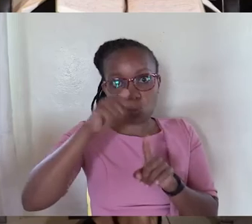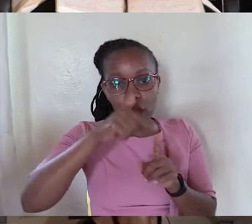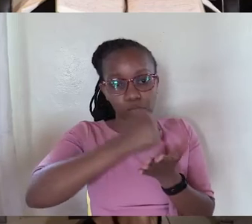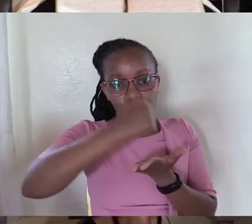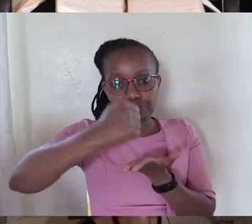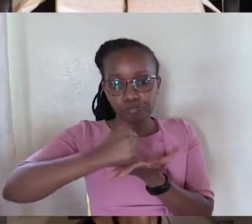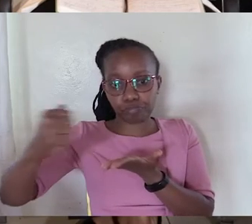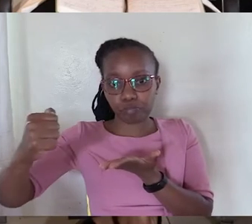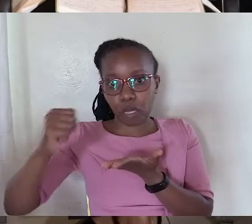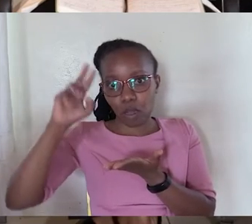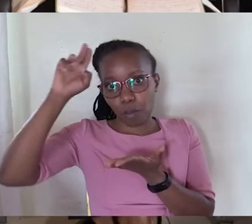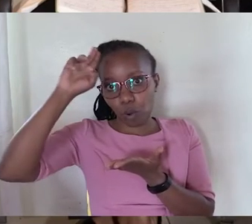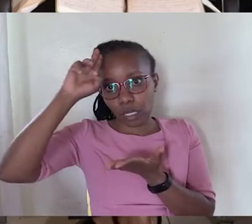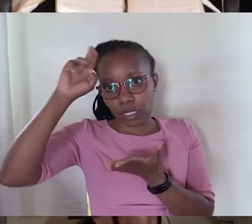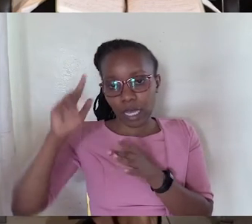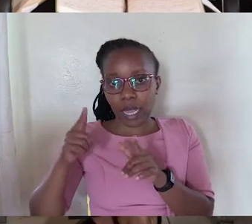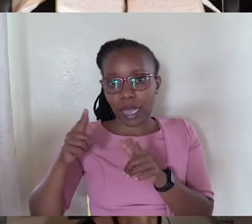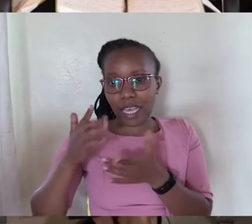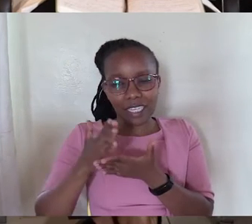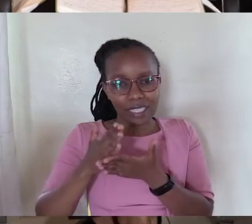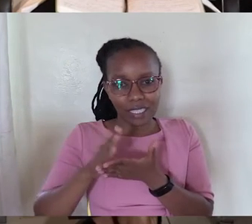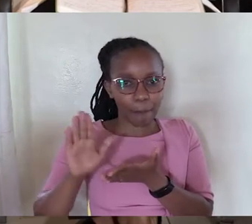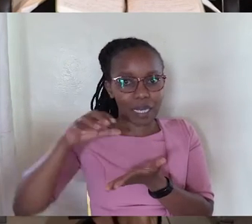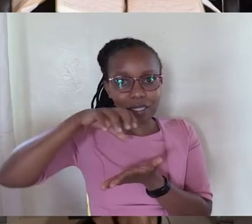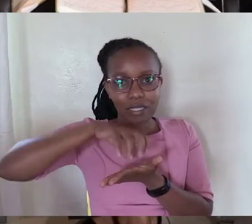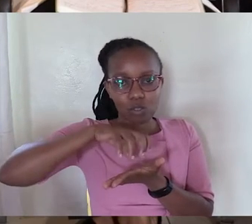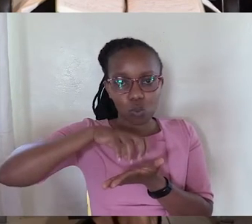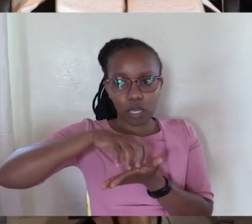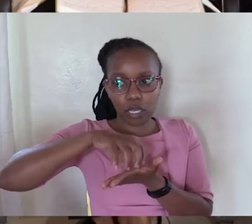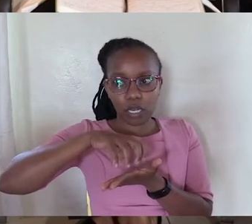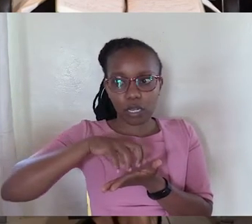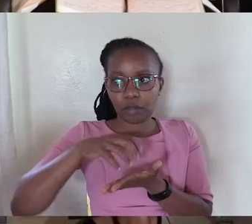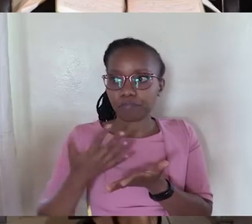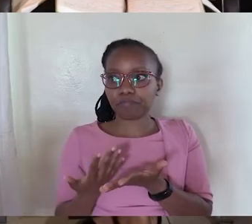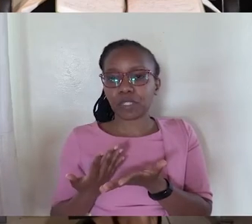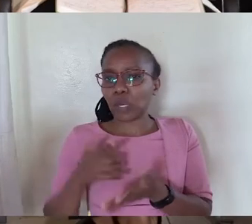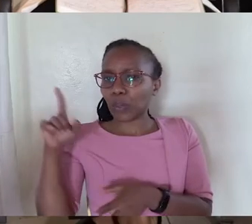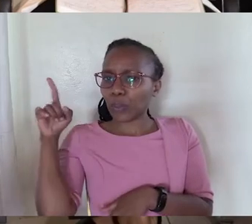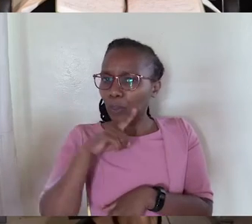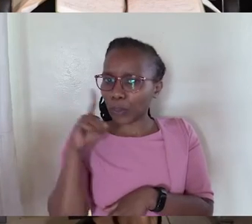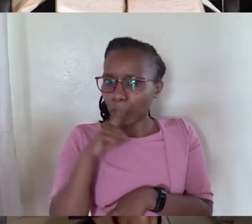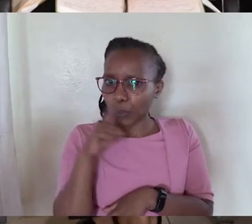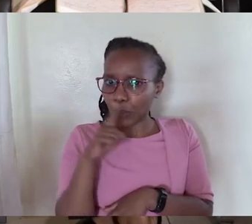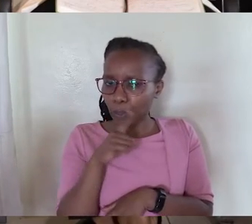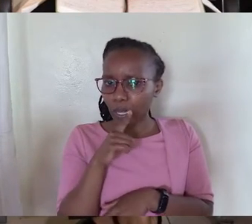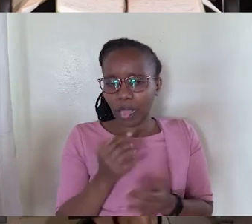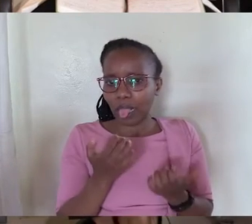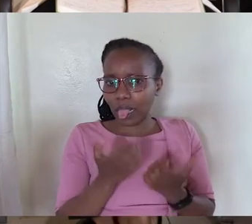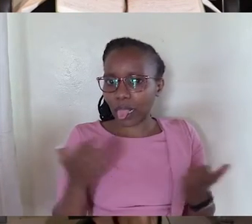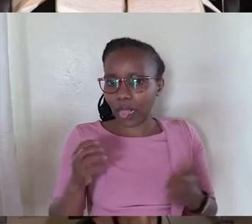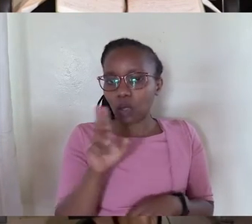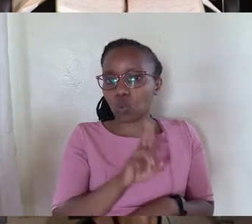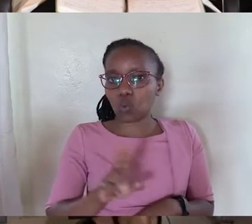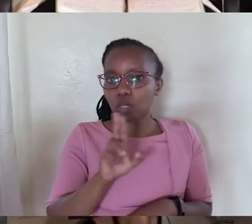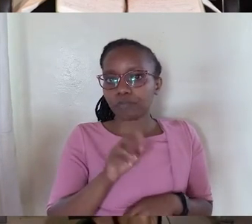officers to deal with such situations, less lethal weapons are used. And in this